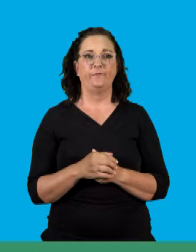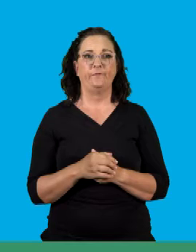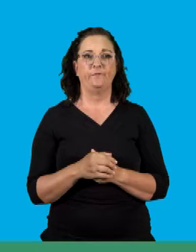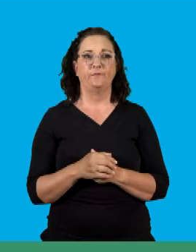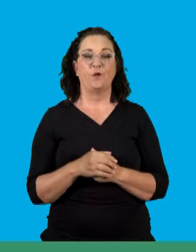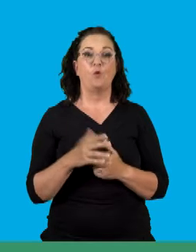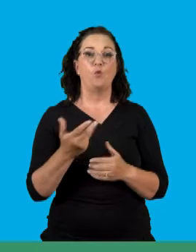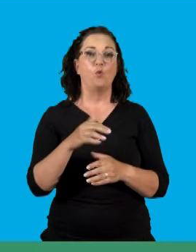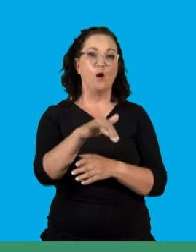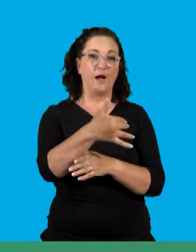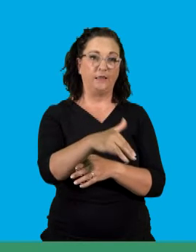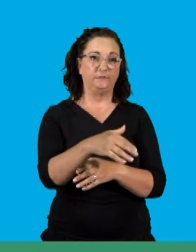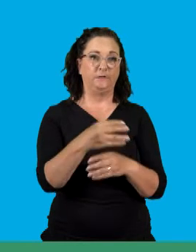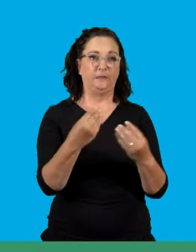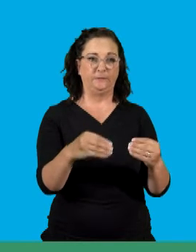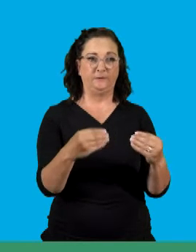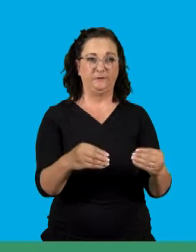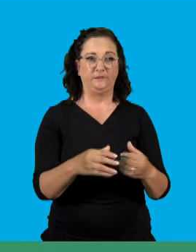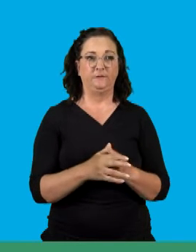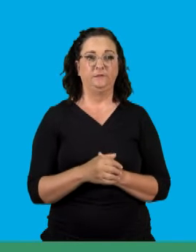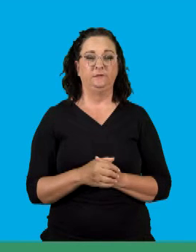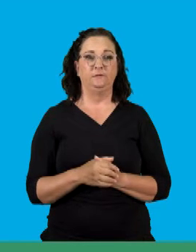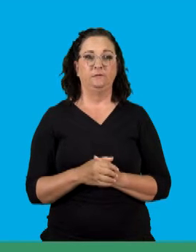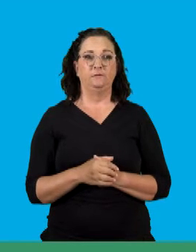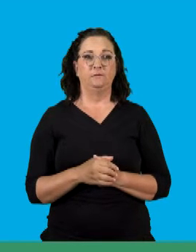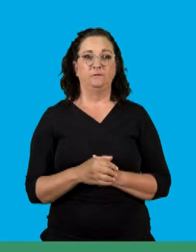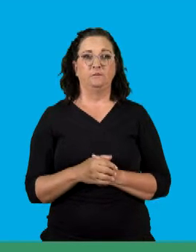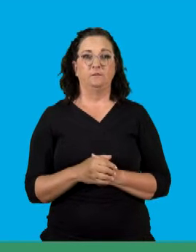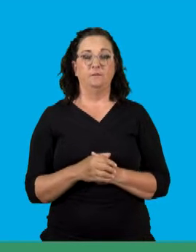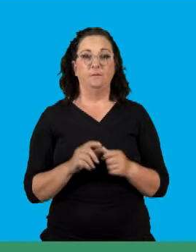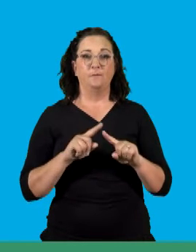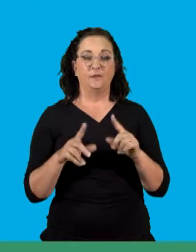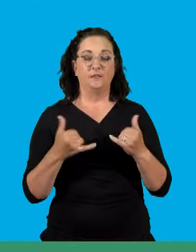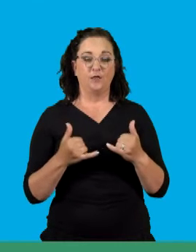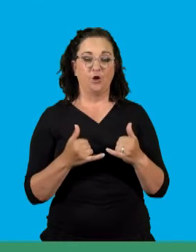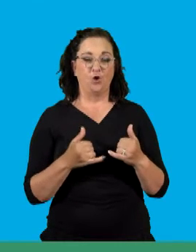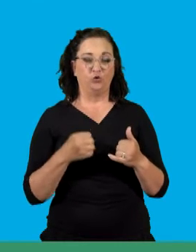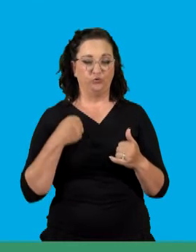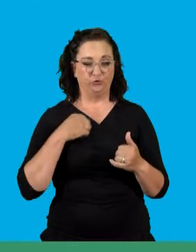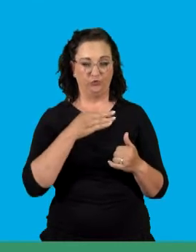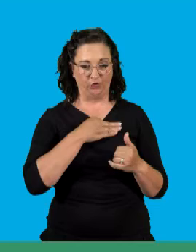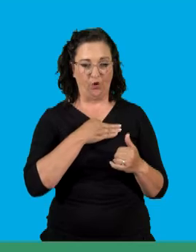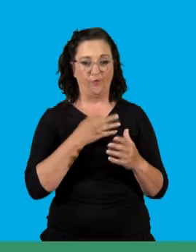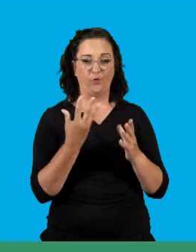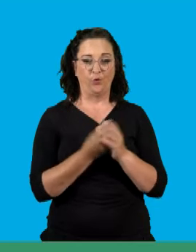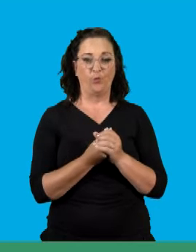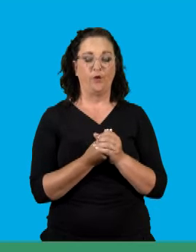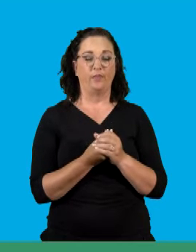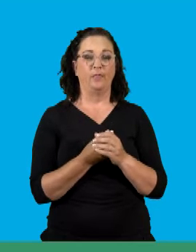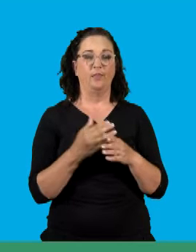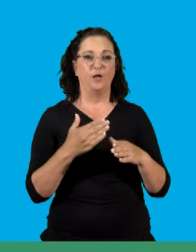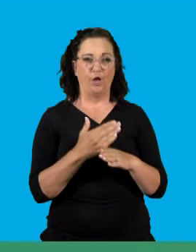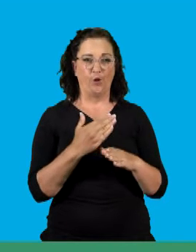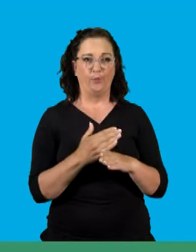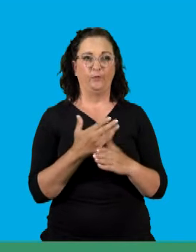is conducted from outside the business. Secondly, employees together with general employers,